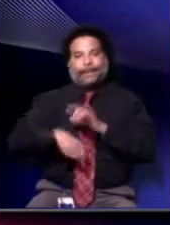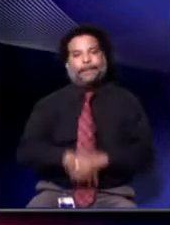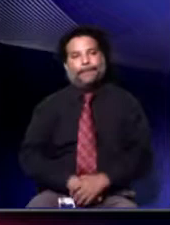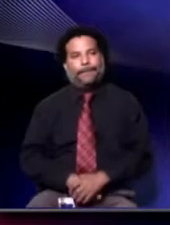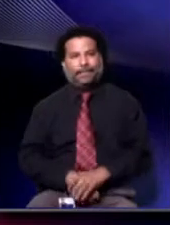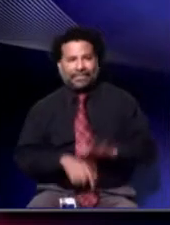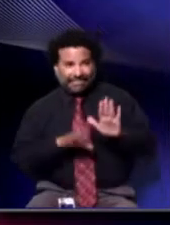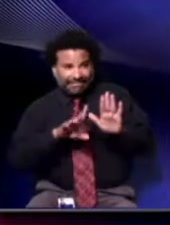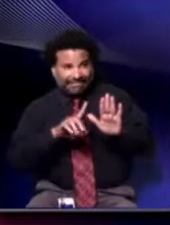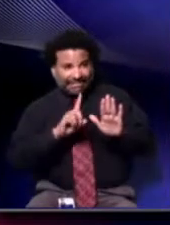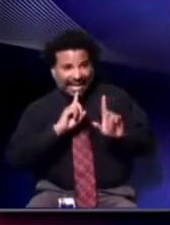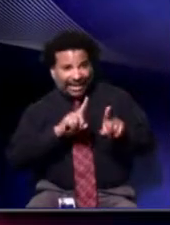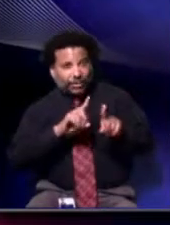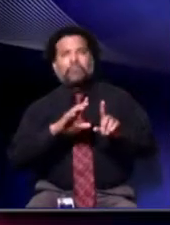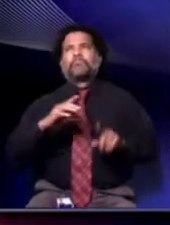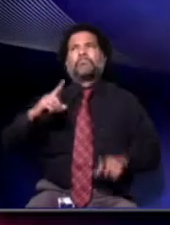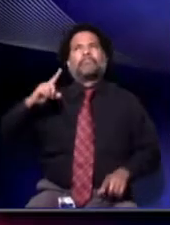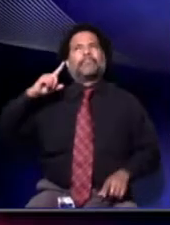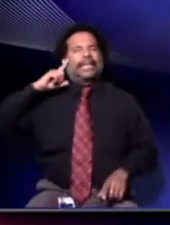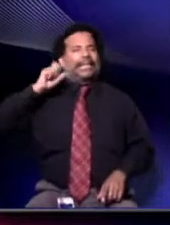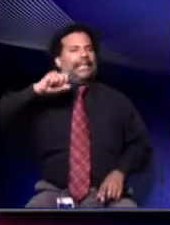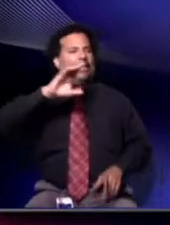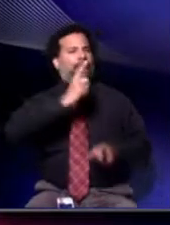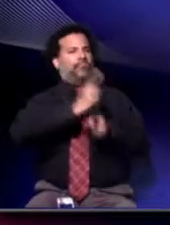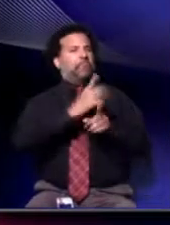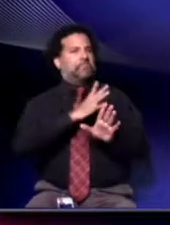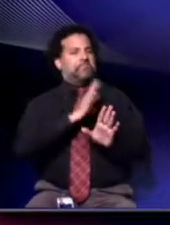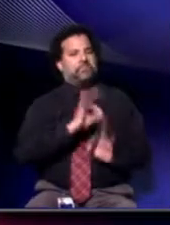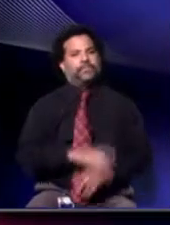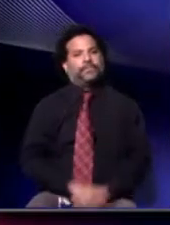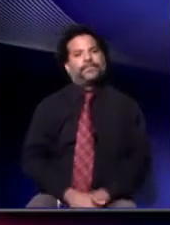I'm sorry, did I answer your question? I think so. Thank you.